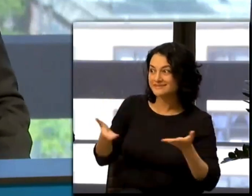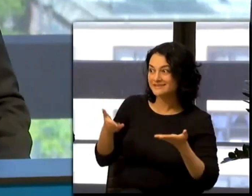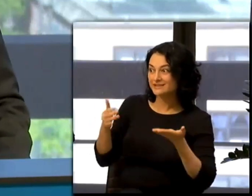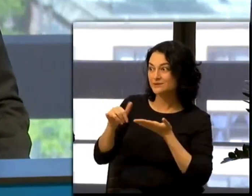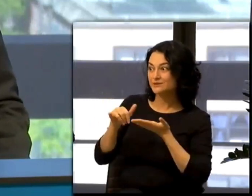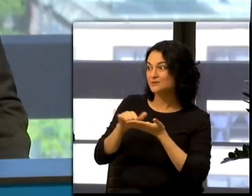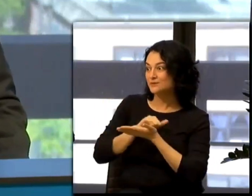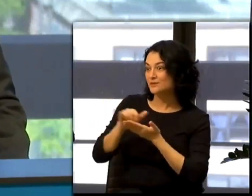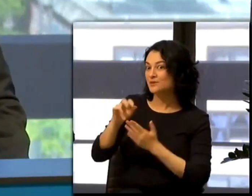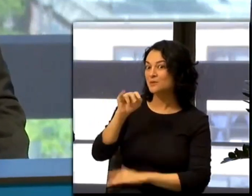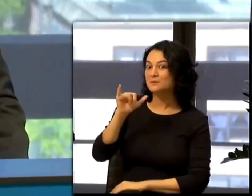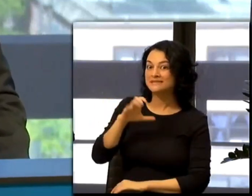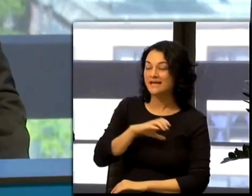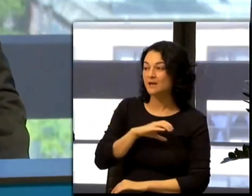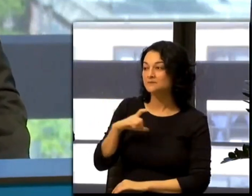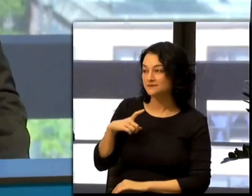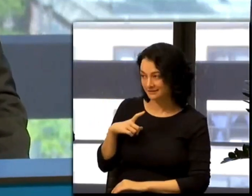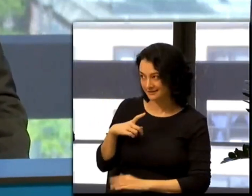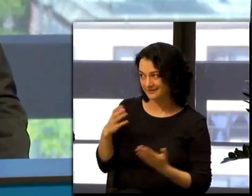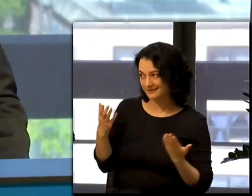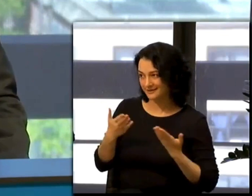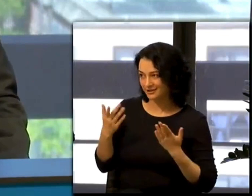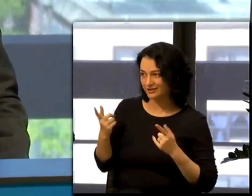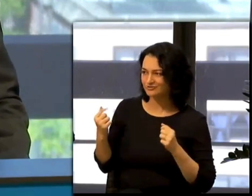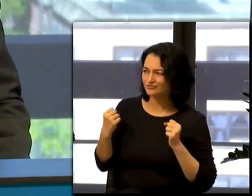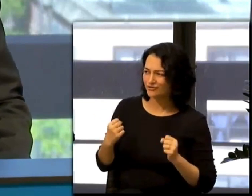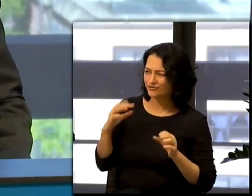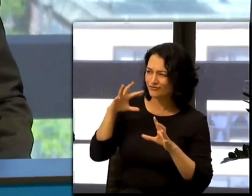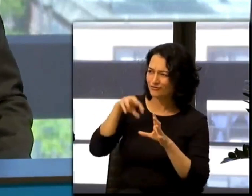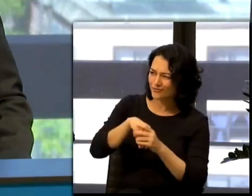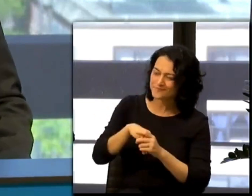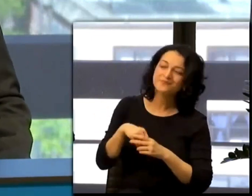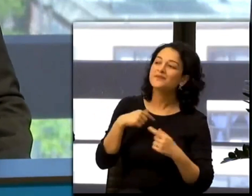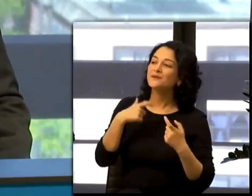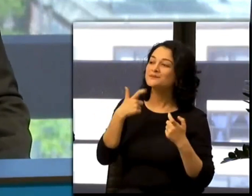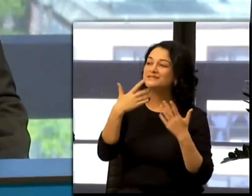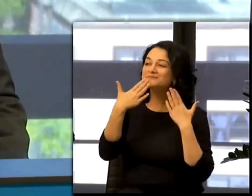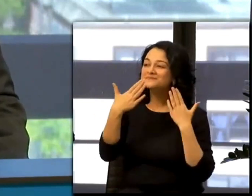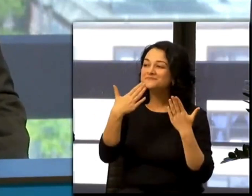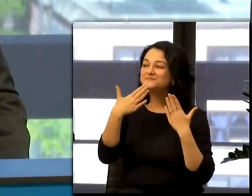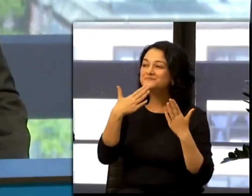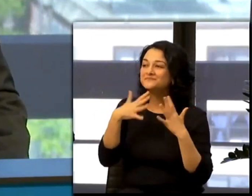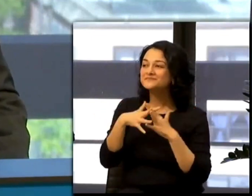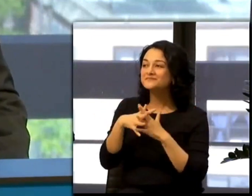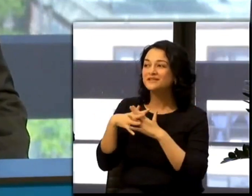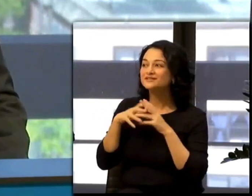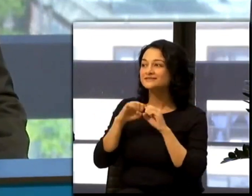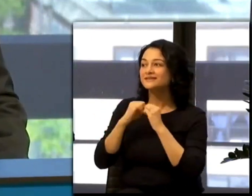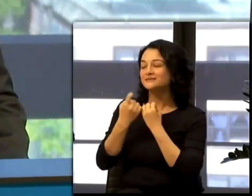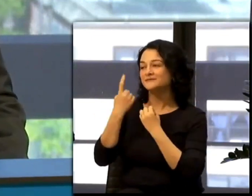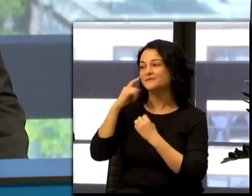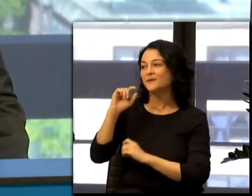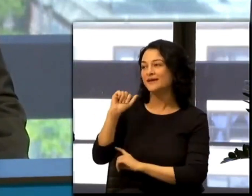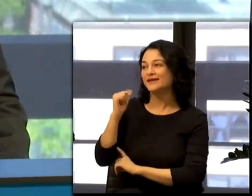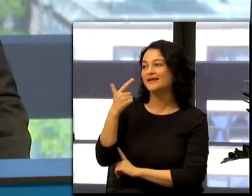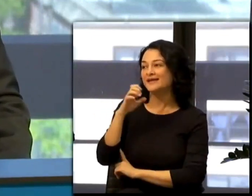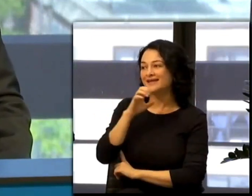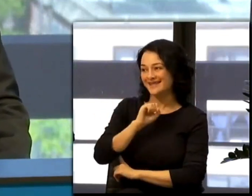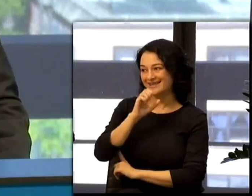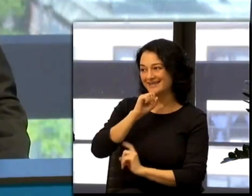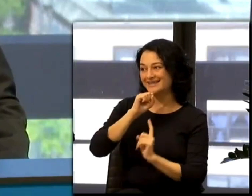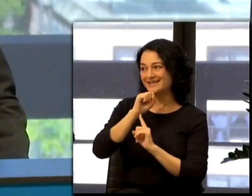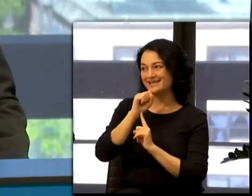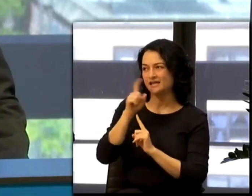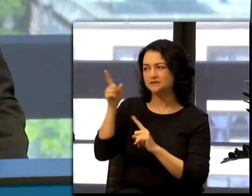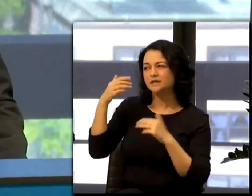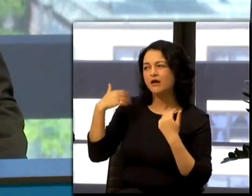we're very grateful to the American Society on Aging for supporting and providing a powerful platform to launch